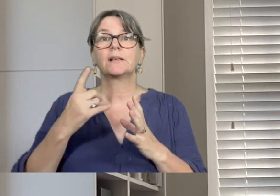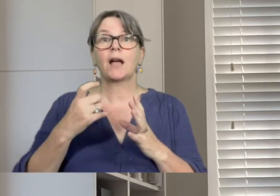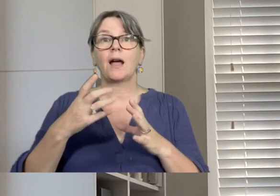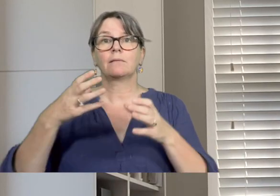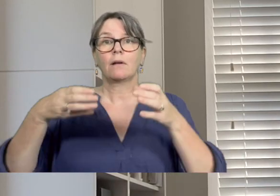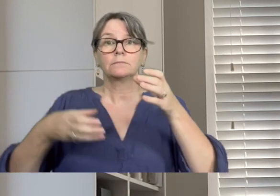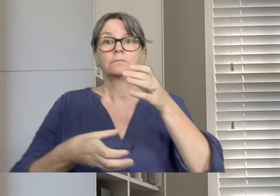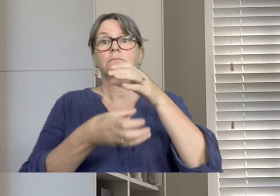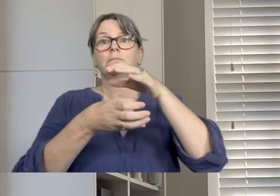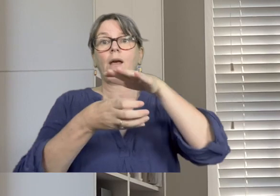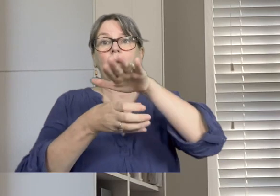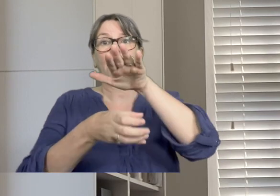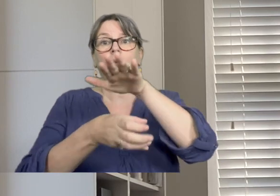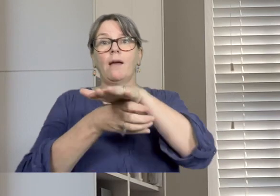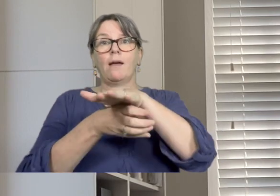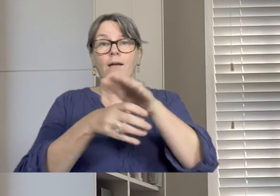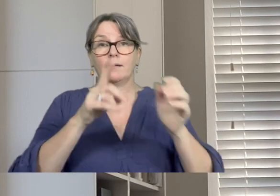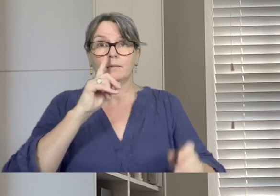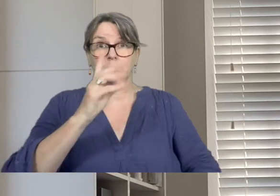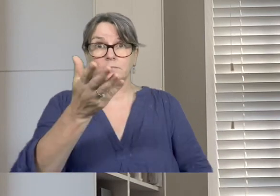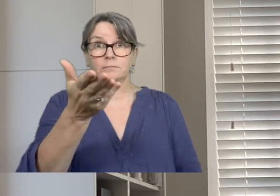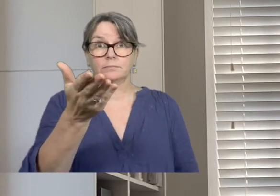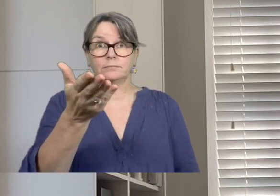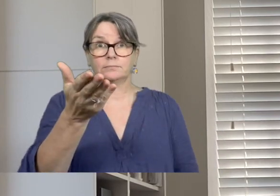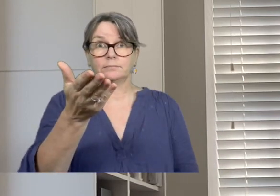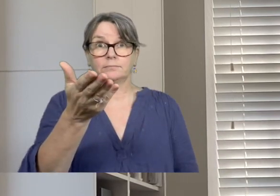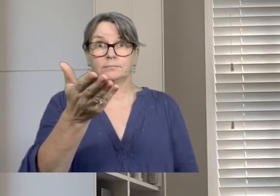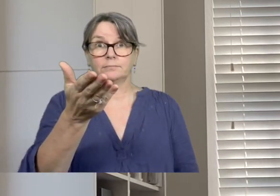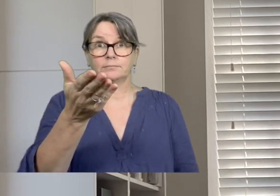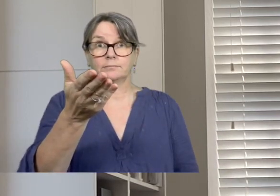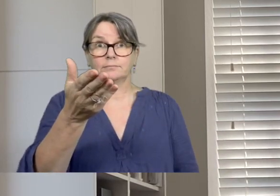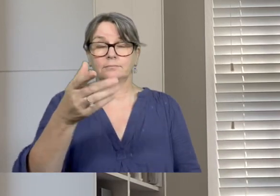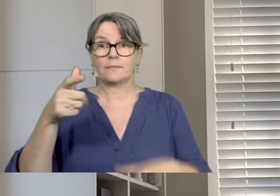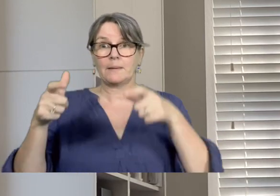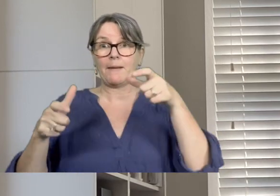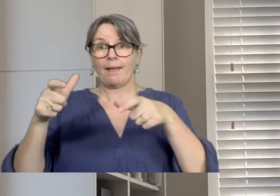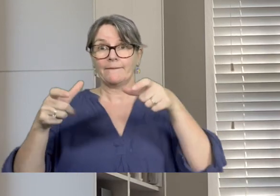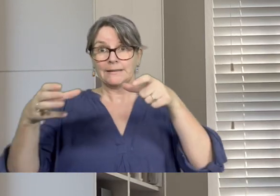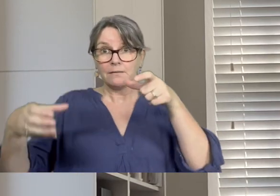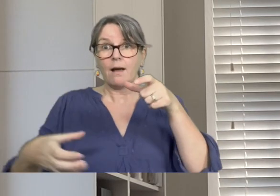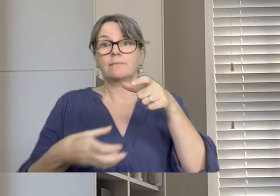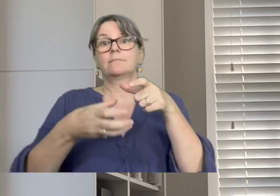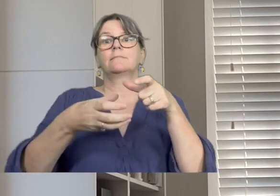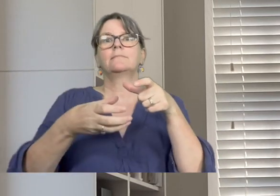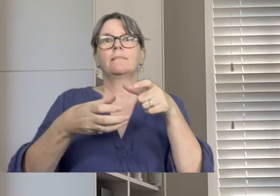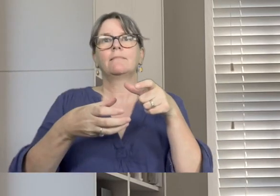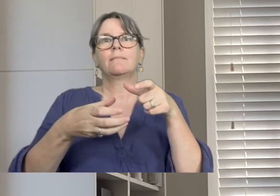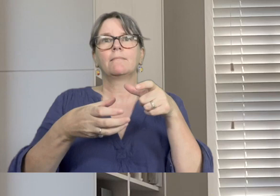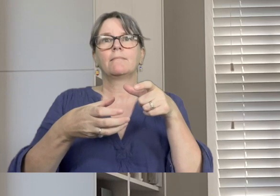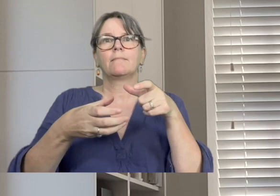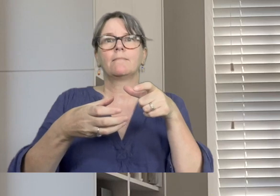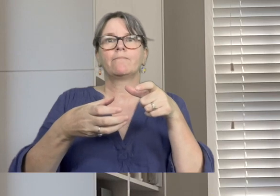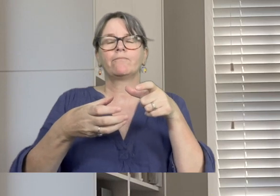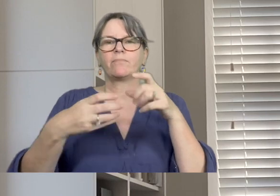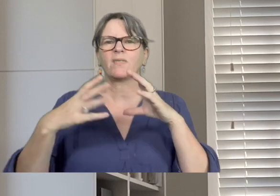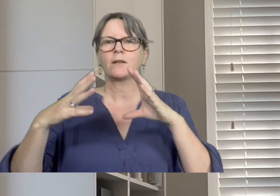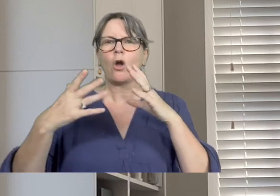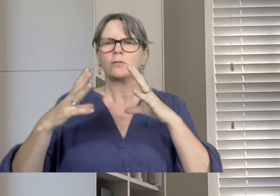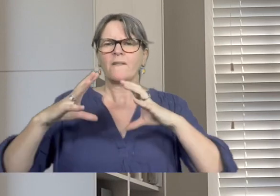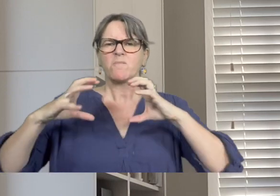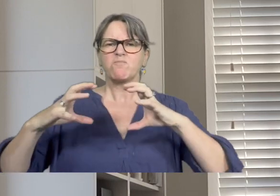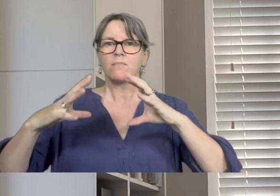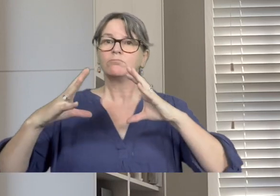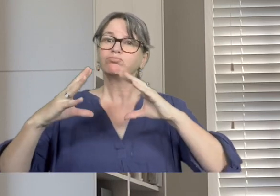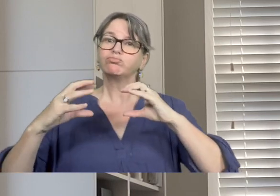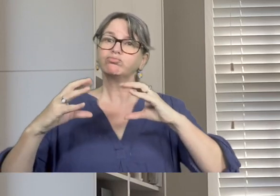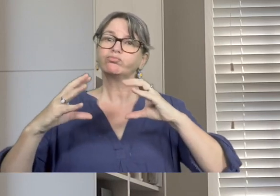cushion, we're going to place it underneath the pelvis. So you can do the whole thing flat on the mat. It's totally fine. It's still a